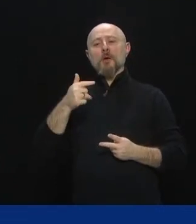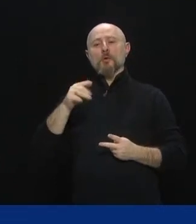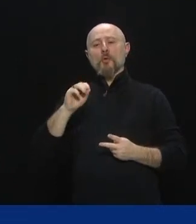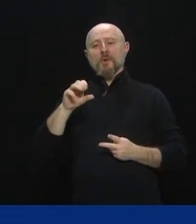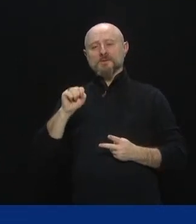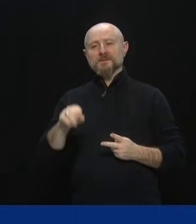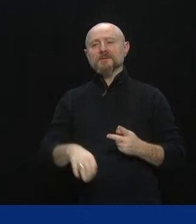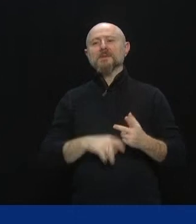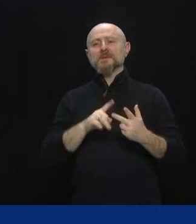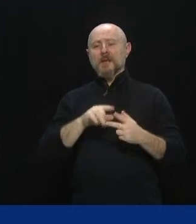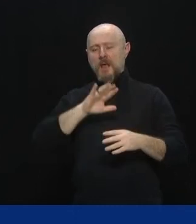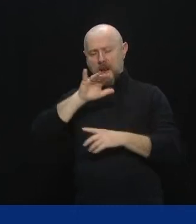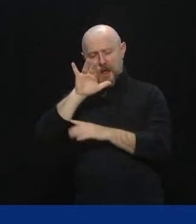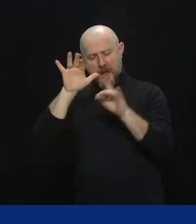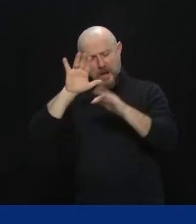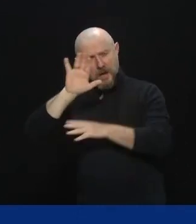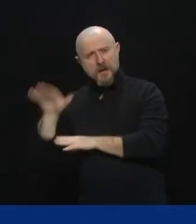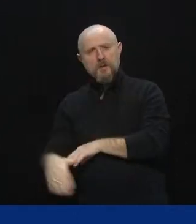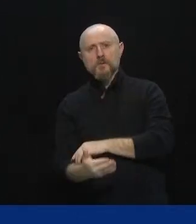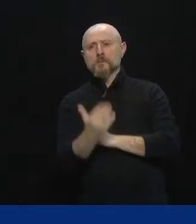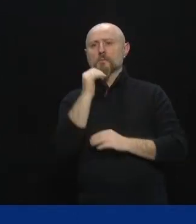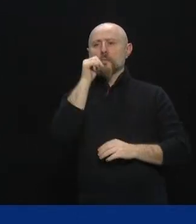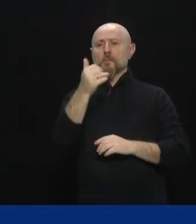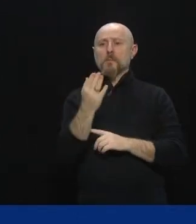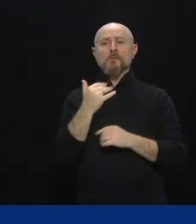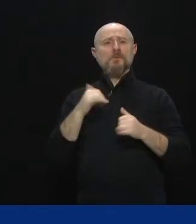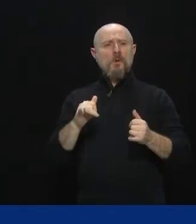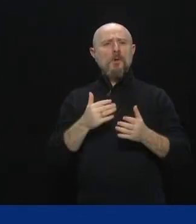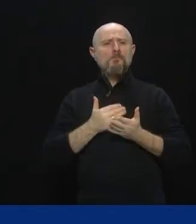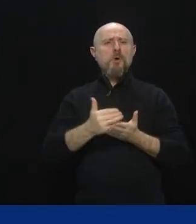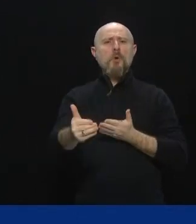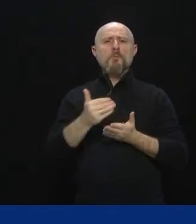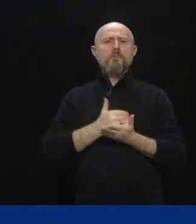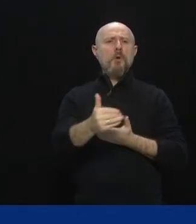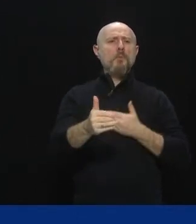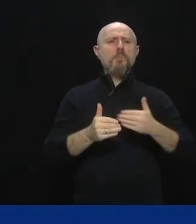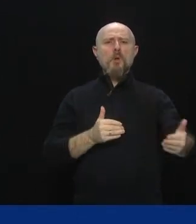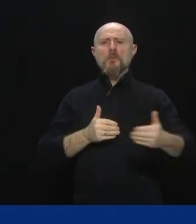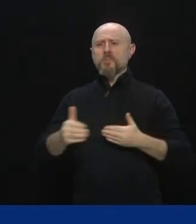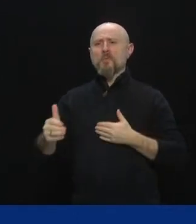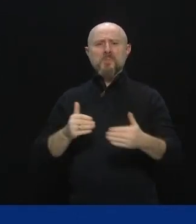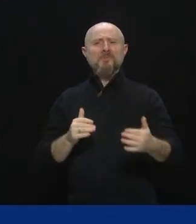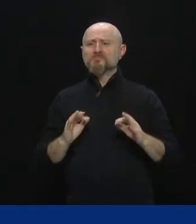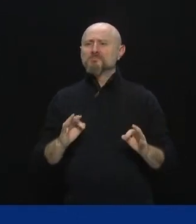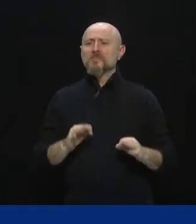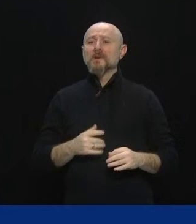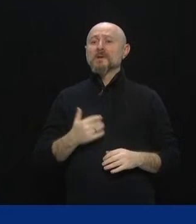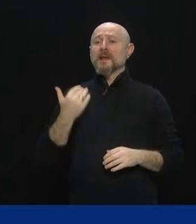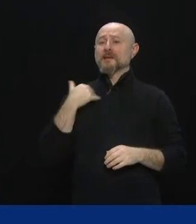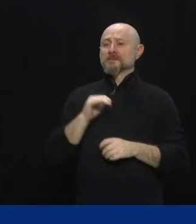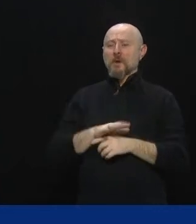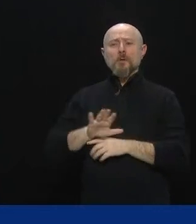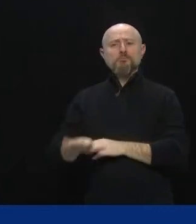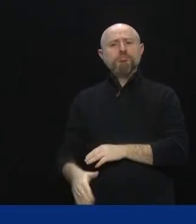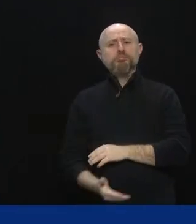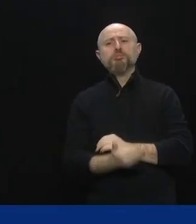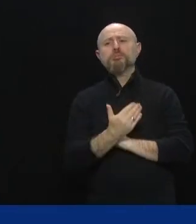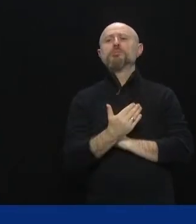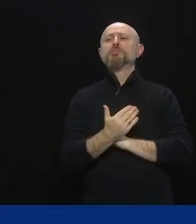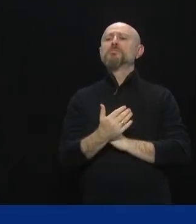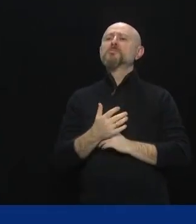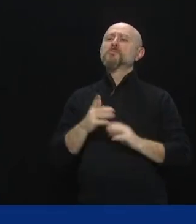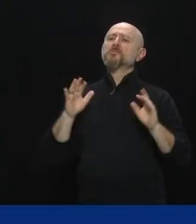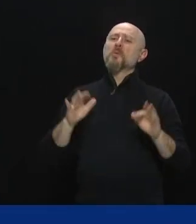roads are clear and everything's moving again. Overnight and into this morning, obviously, we've had snow